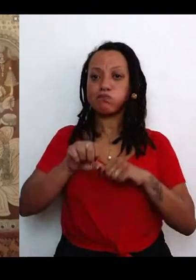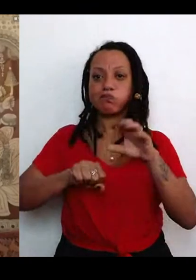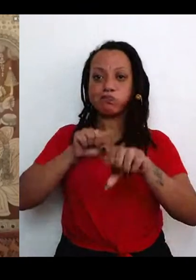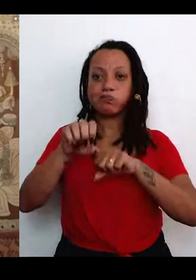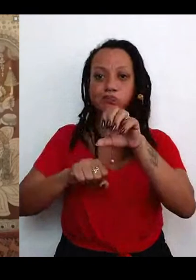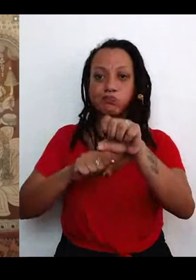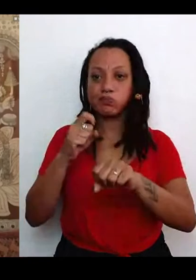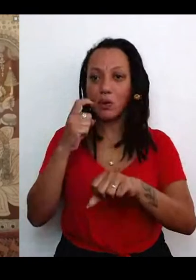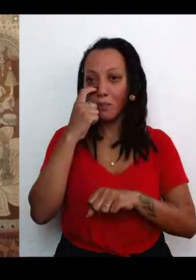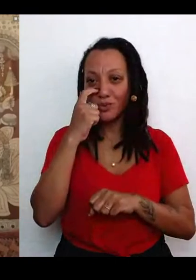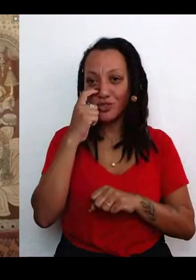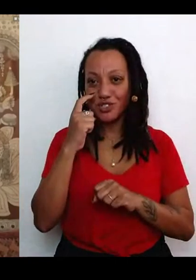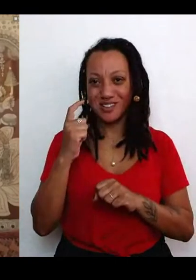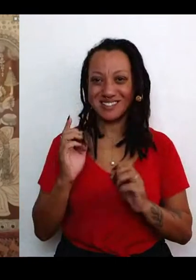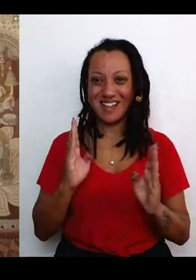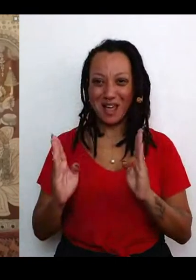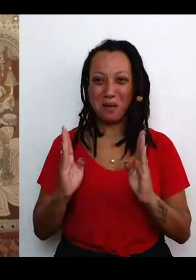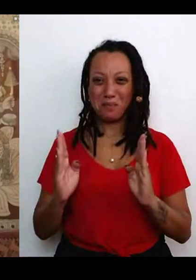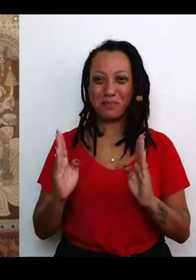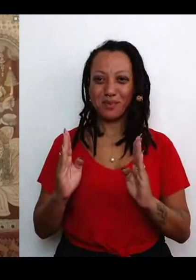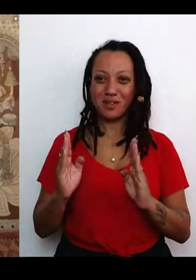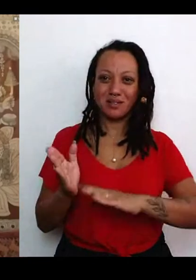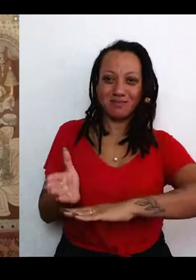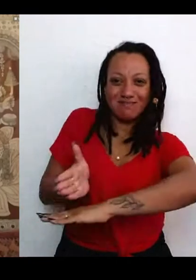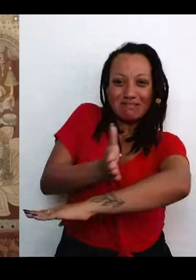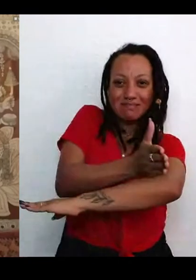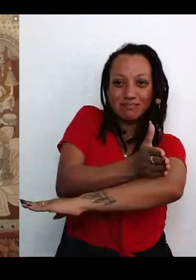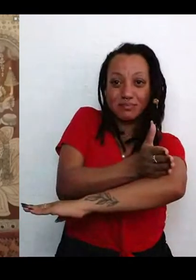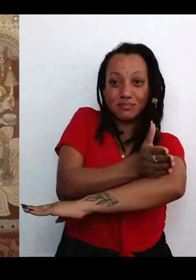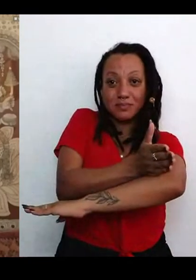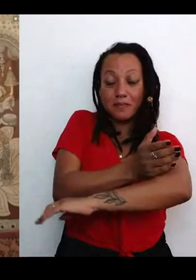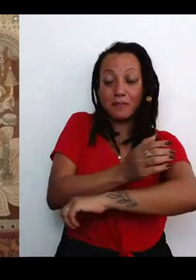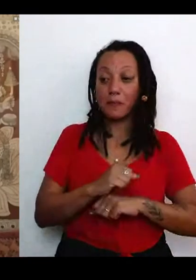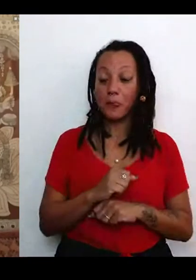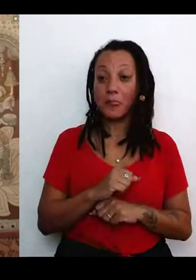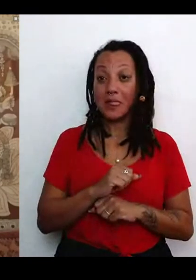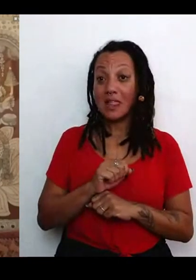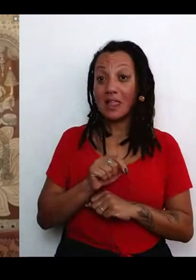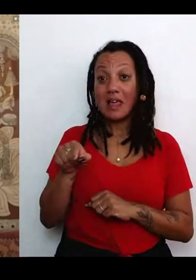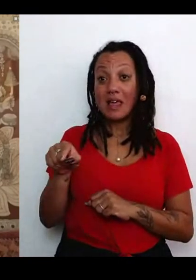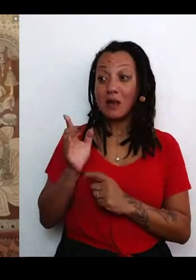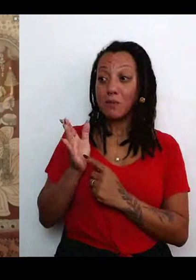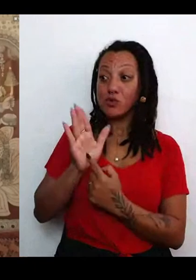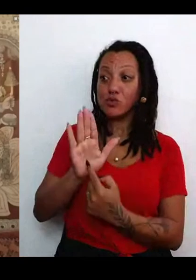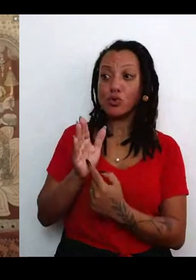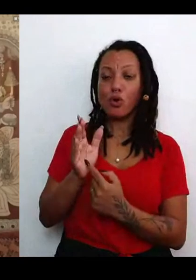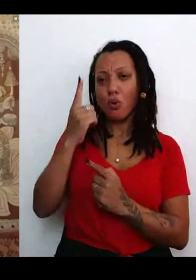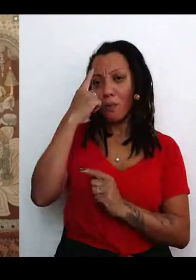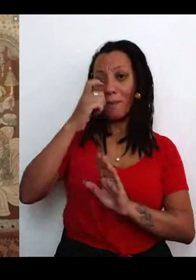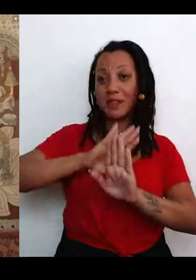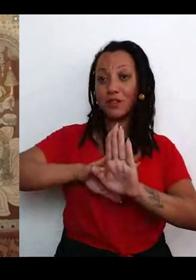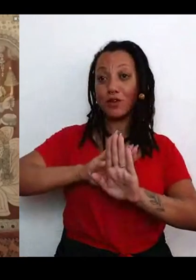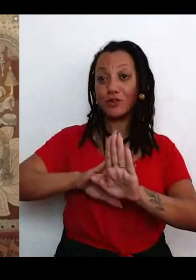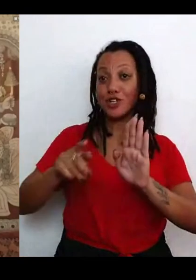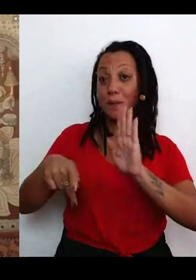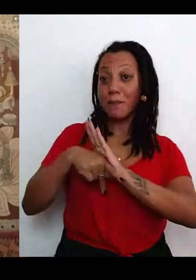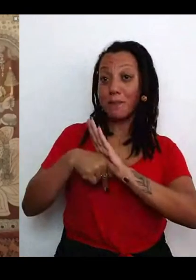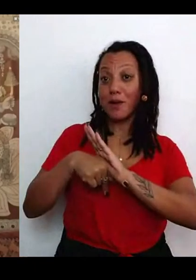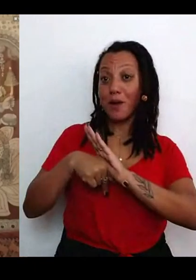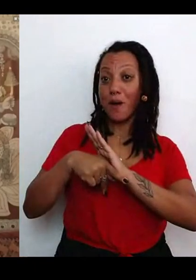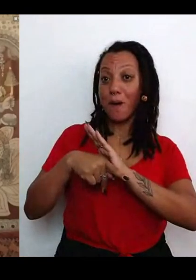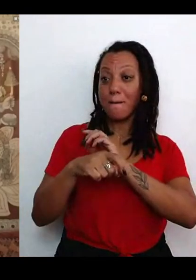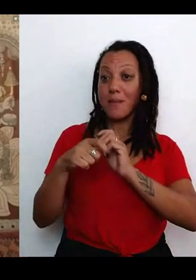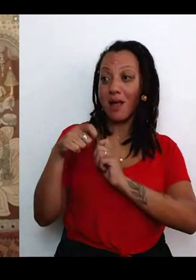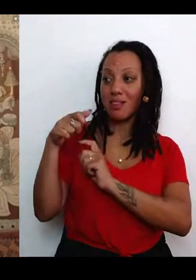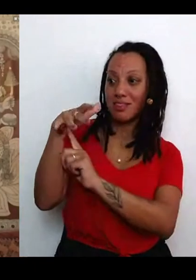an ideology of domination over nature and this ideology of domination of over nature was necessary for extractivism was